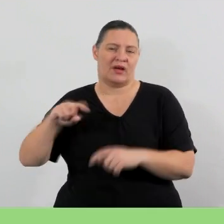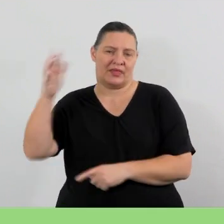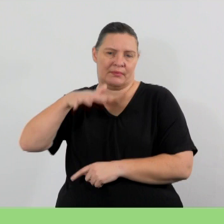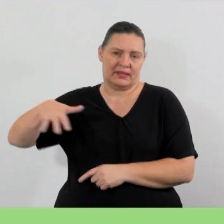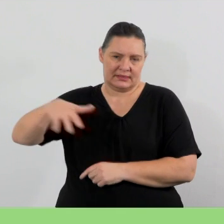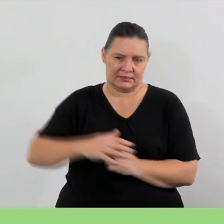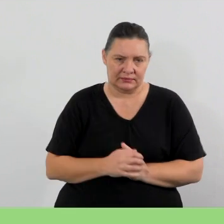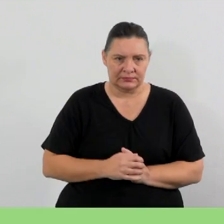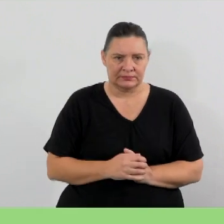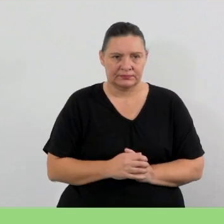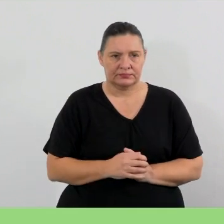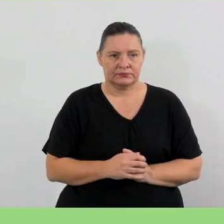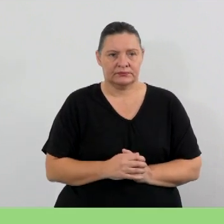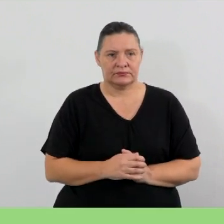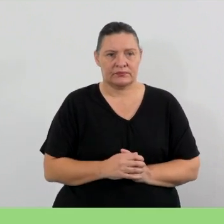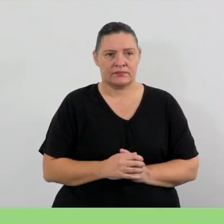migration.